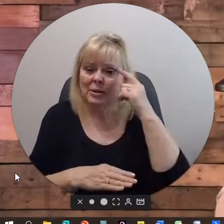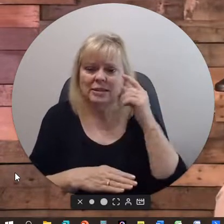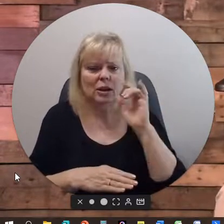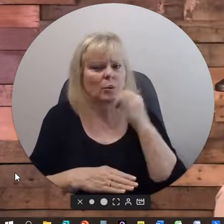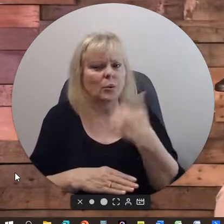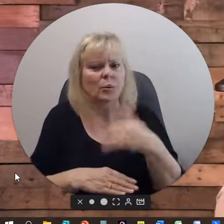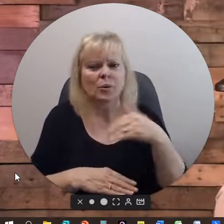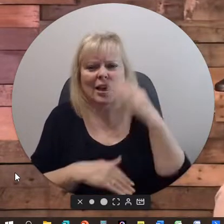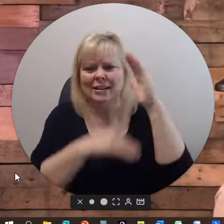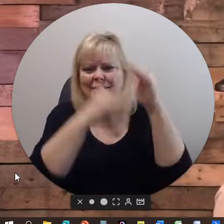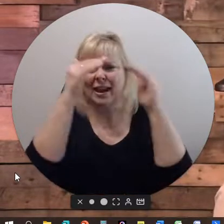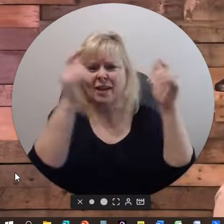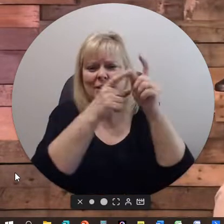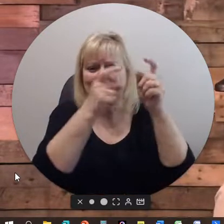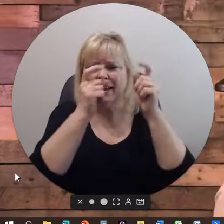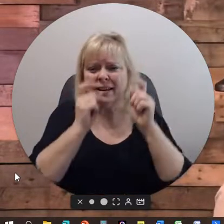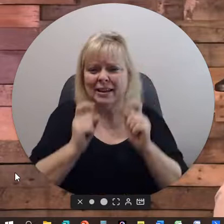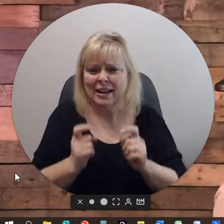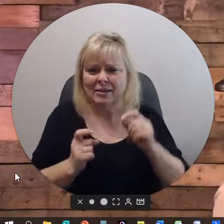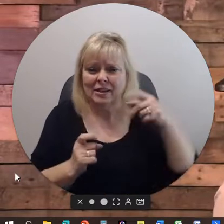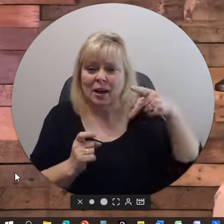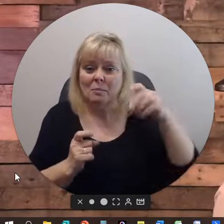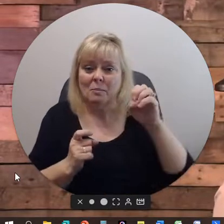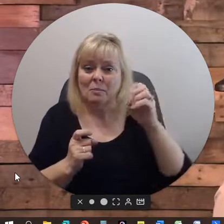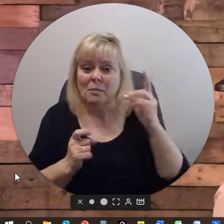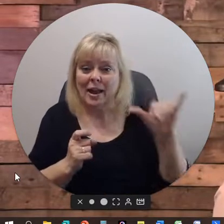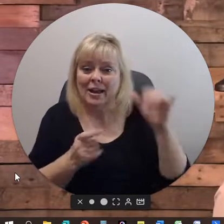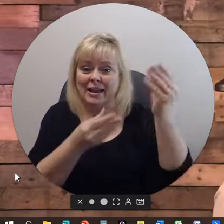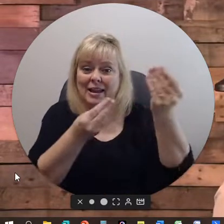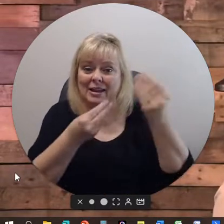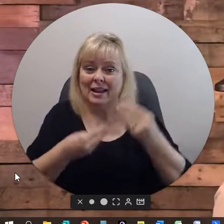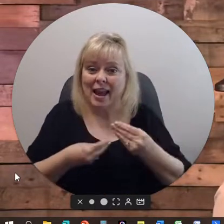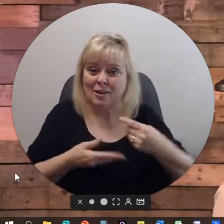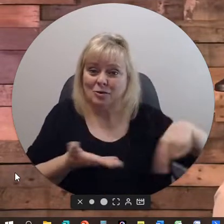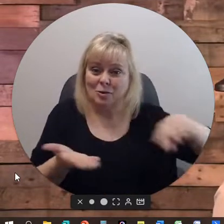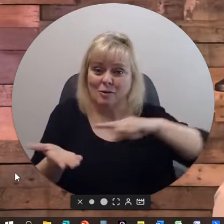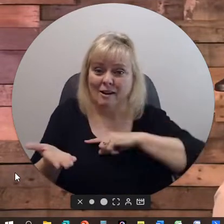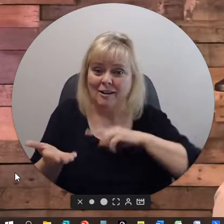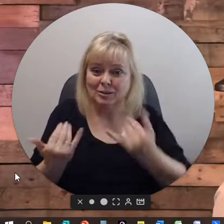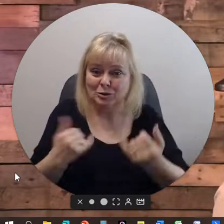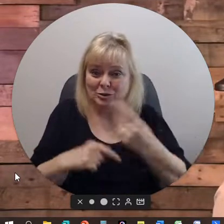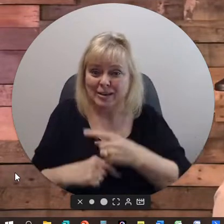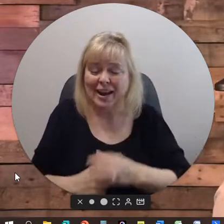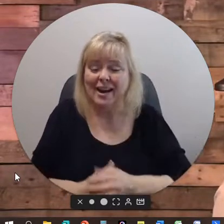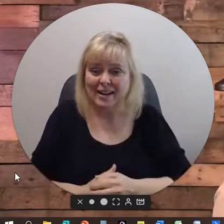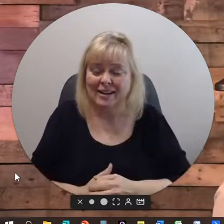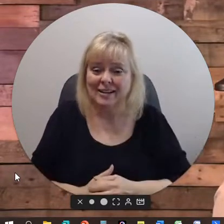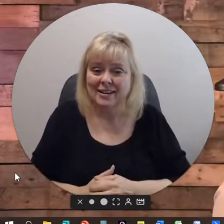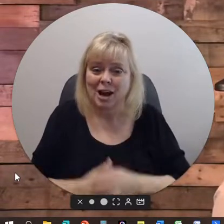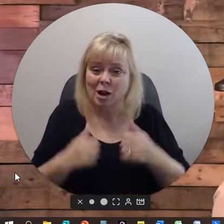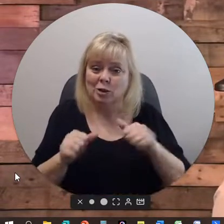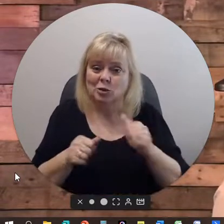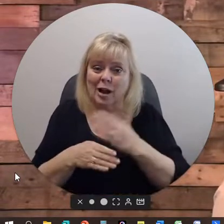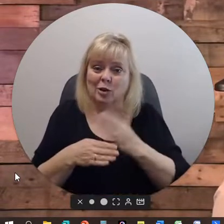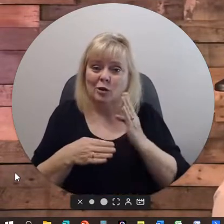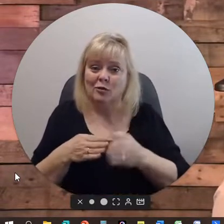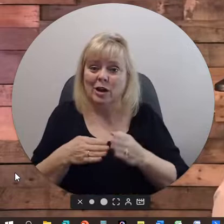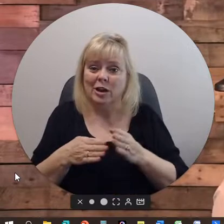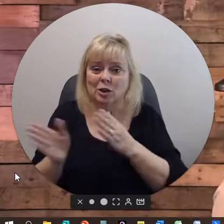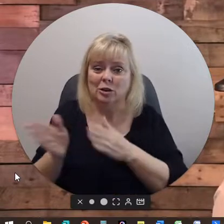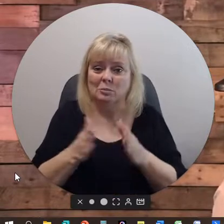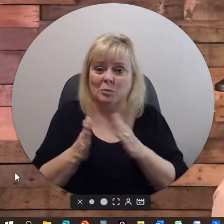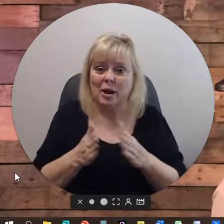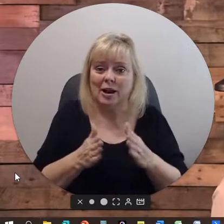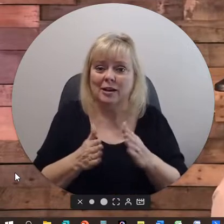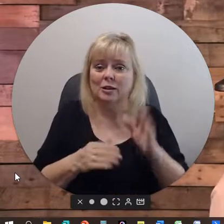Peggy to me, to us, this morning, as I was trying to finish our sermon. You